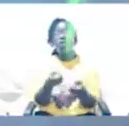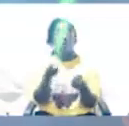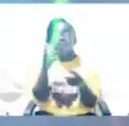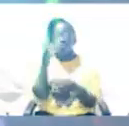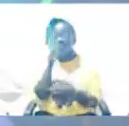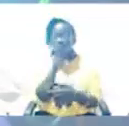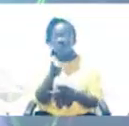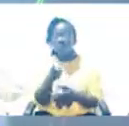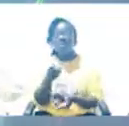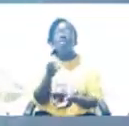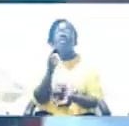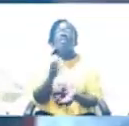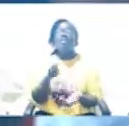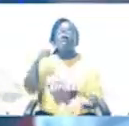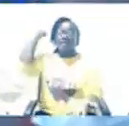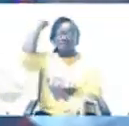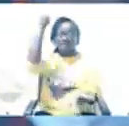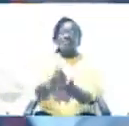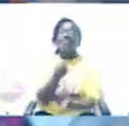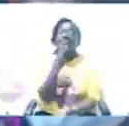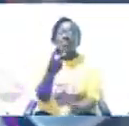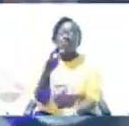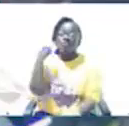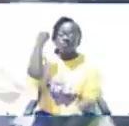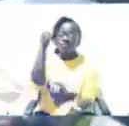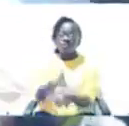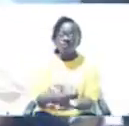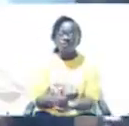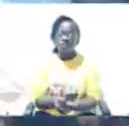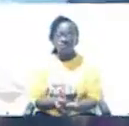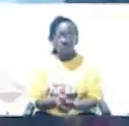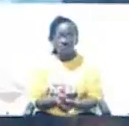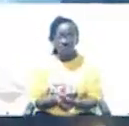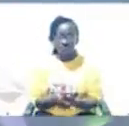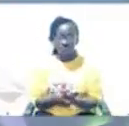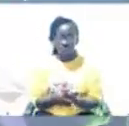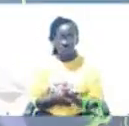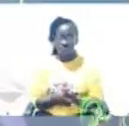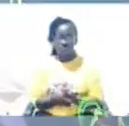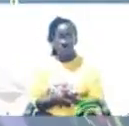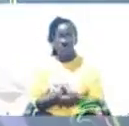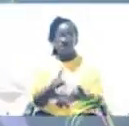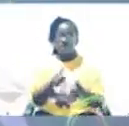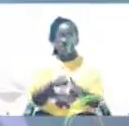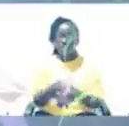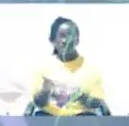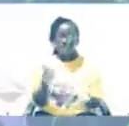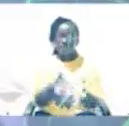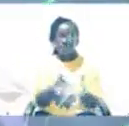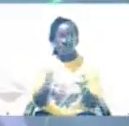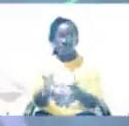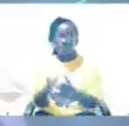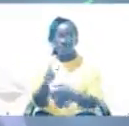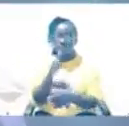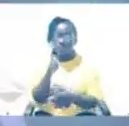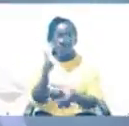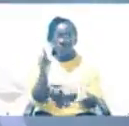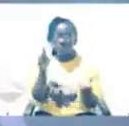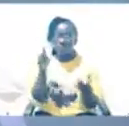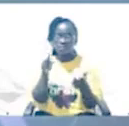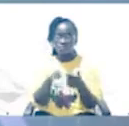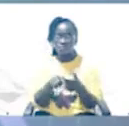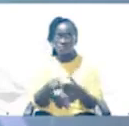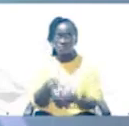Somebody shout amen. Amen. But Jesus said to her, but Jesus